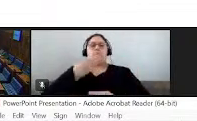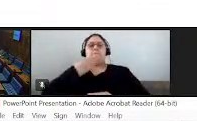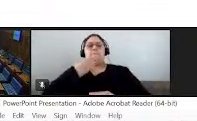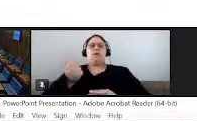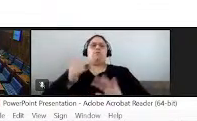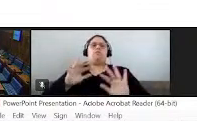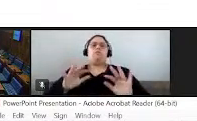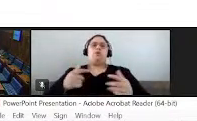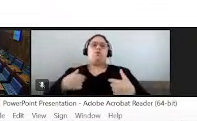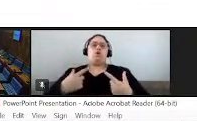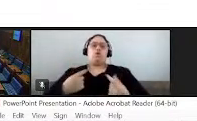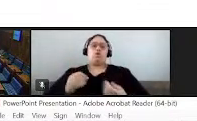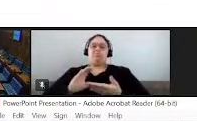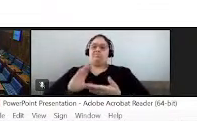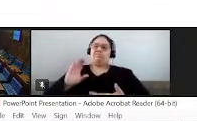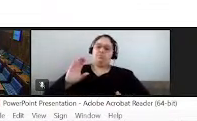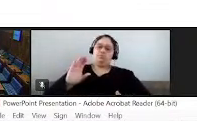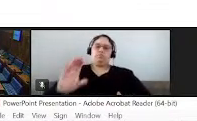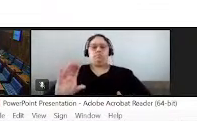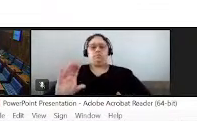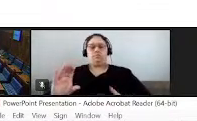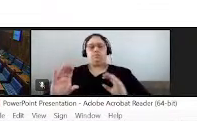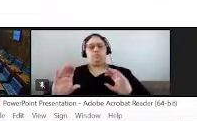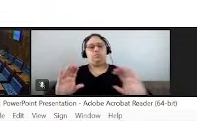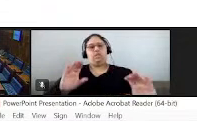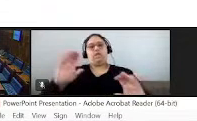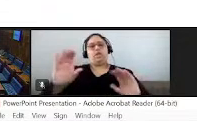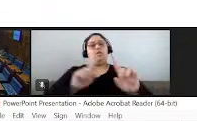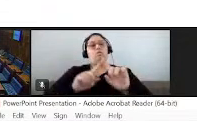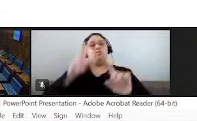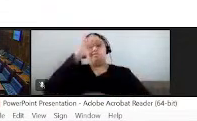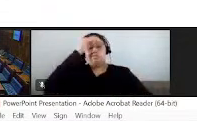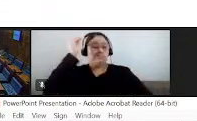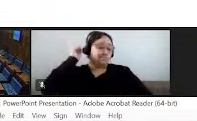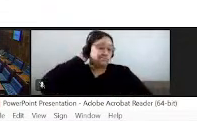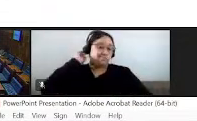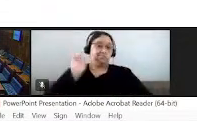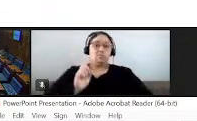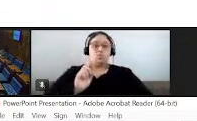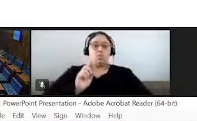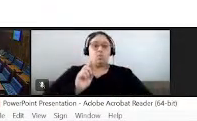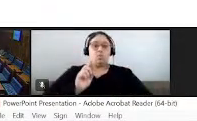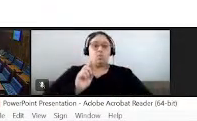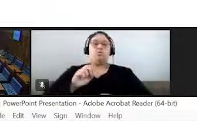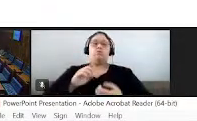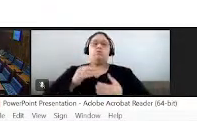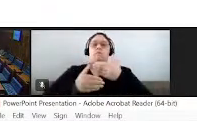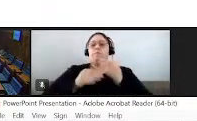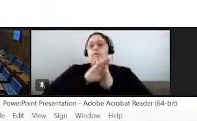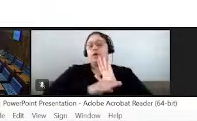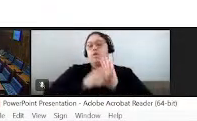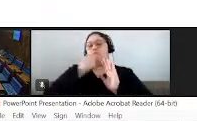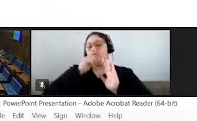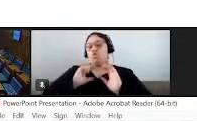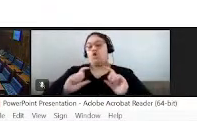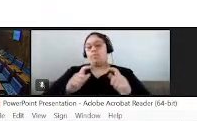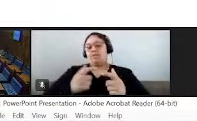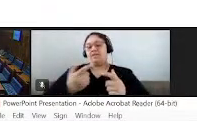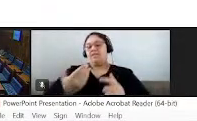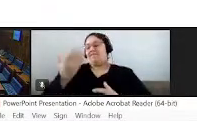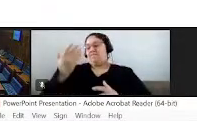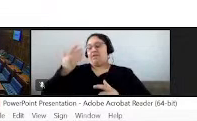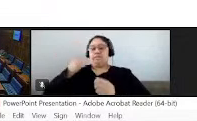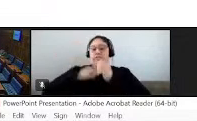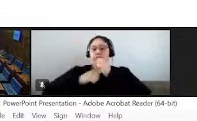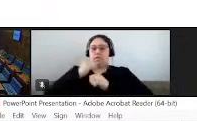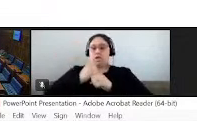we give the money to it, and also taking into cognizance what has been the program of the committee in the previous financial year, so